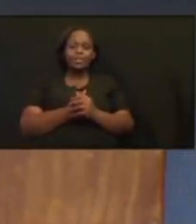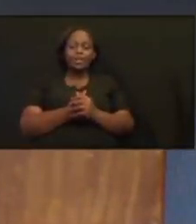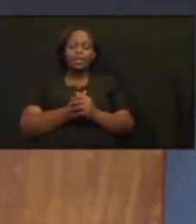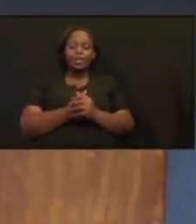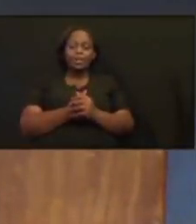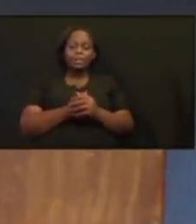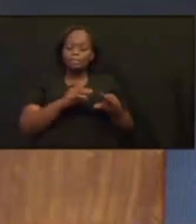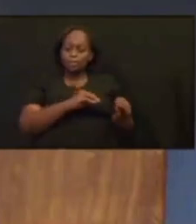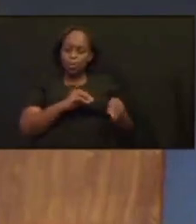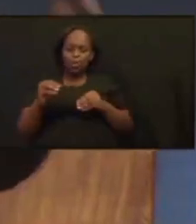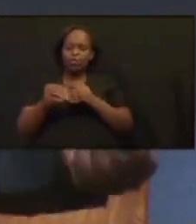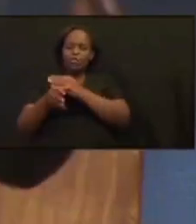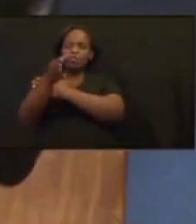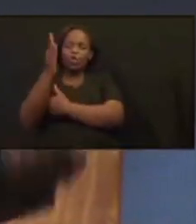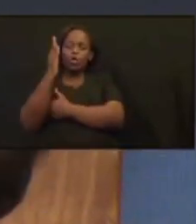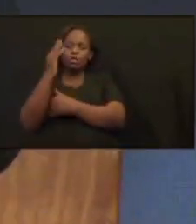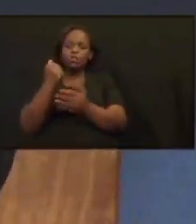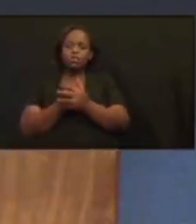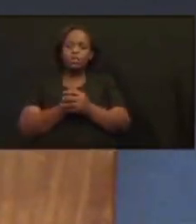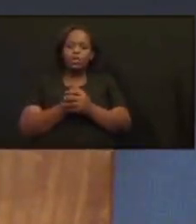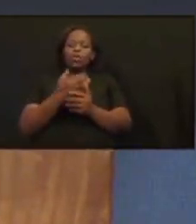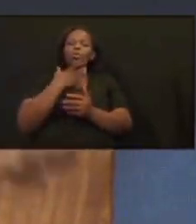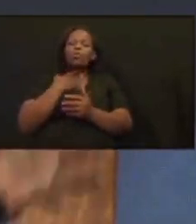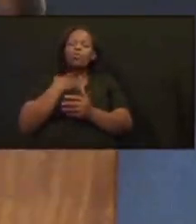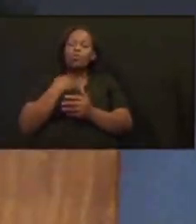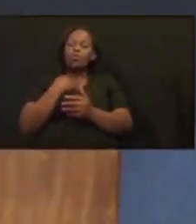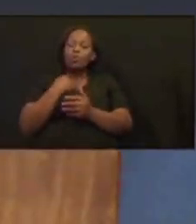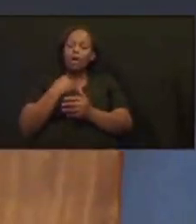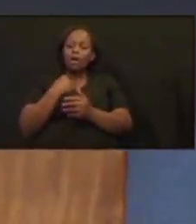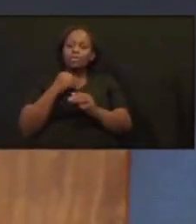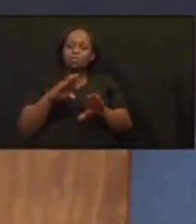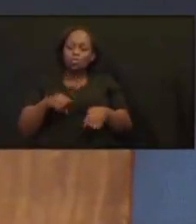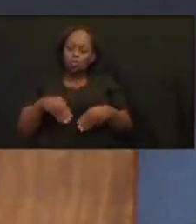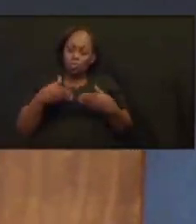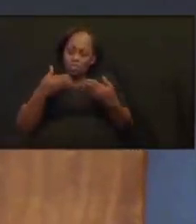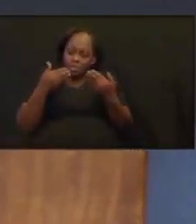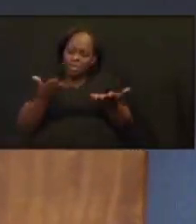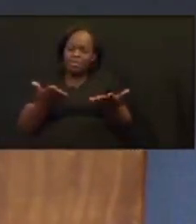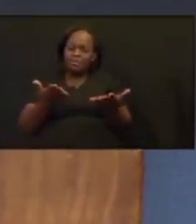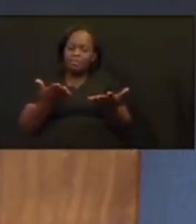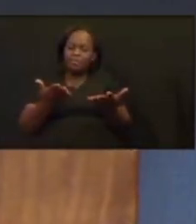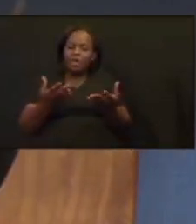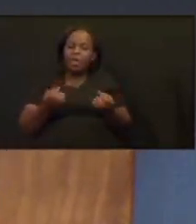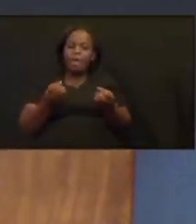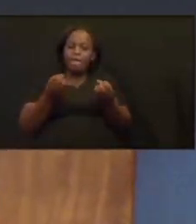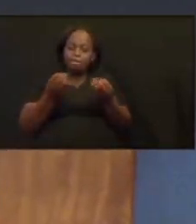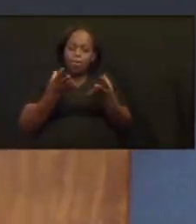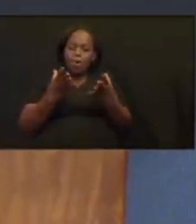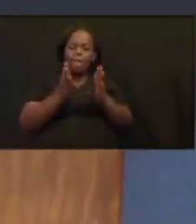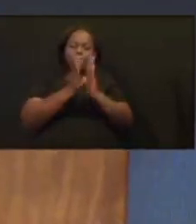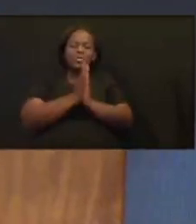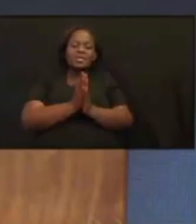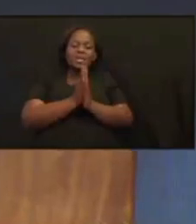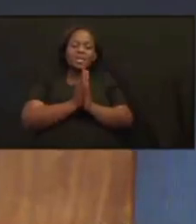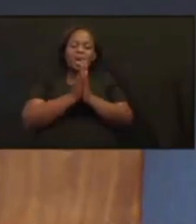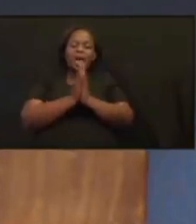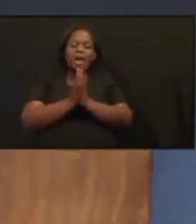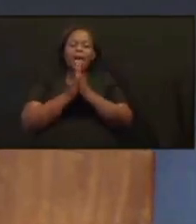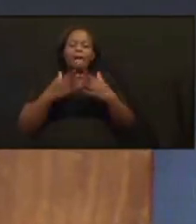giants. The move of God seeks to produce more than war giants. The move of God seeks to